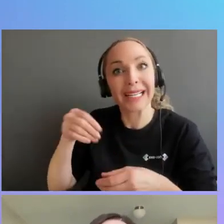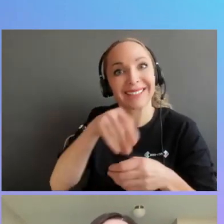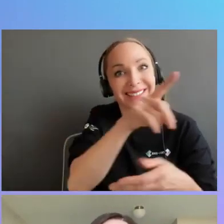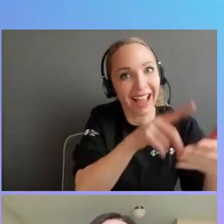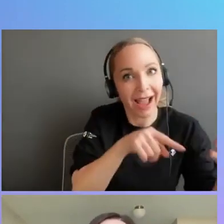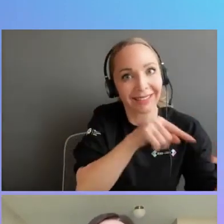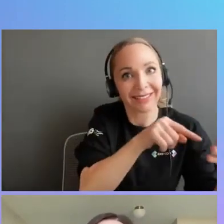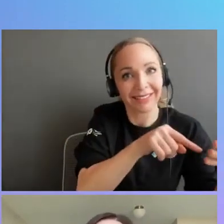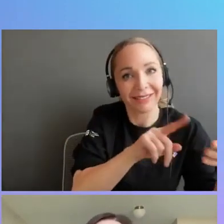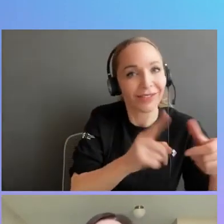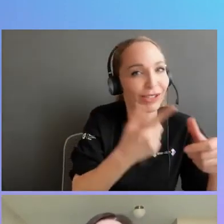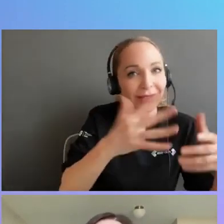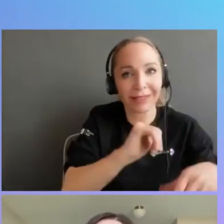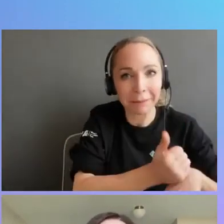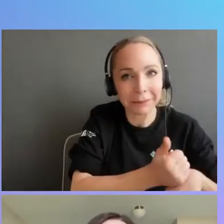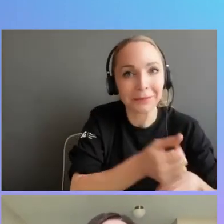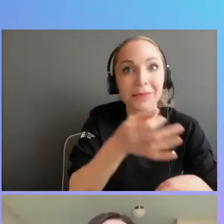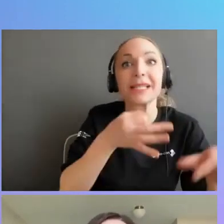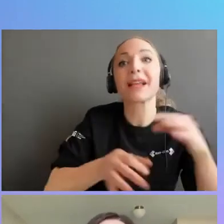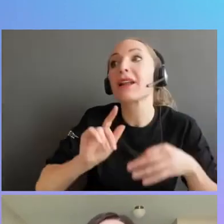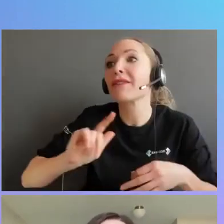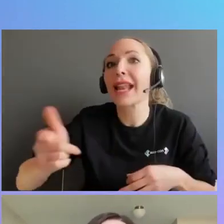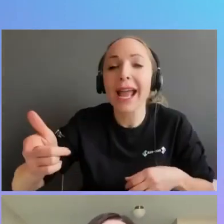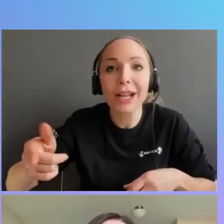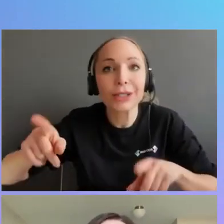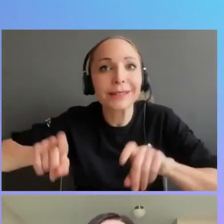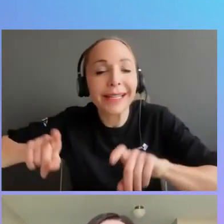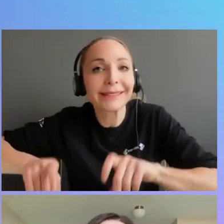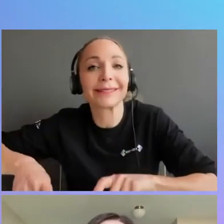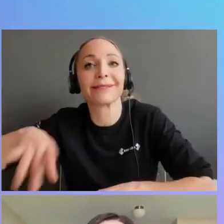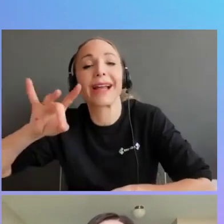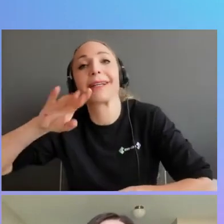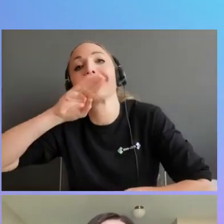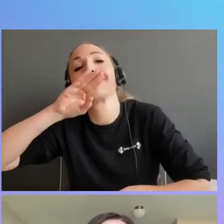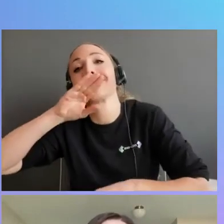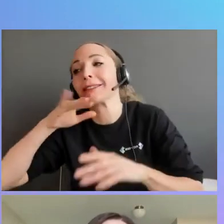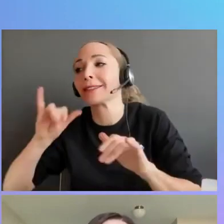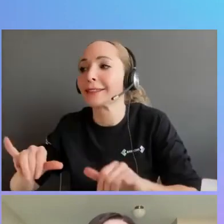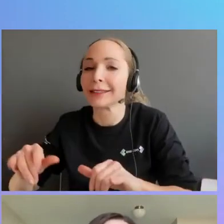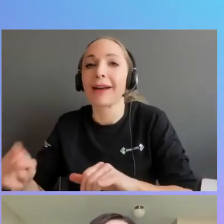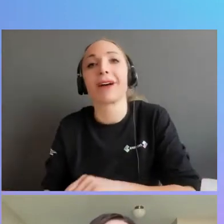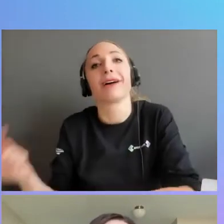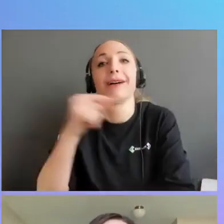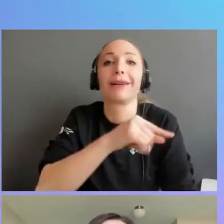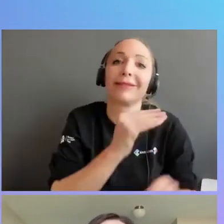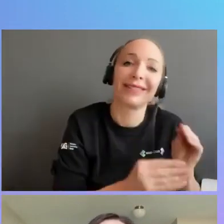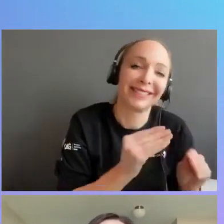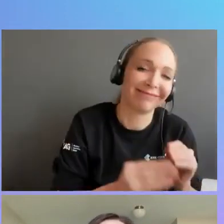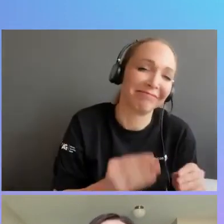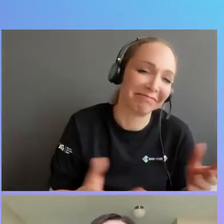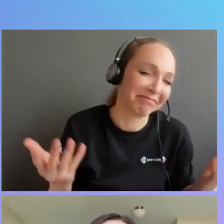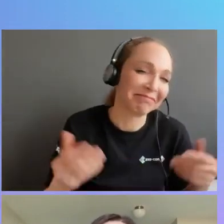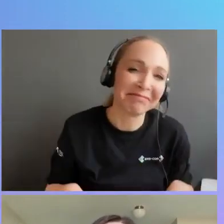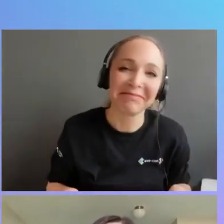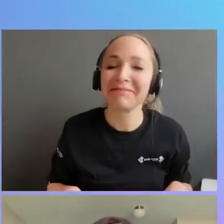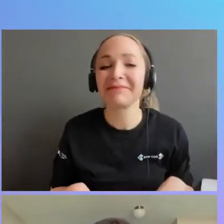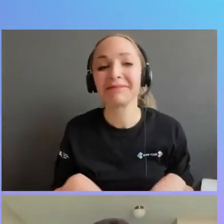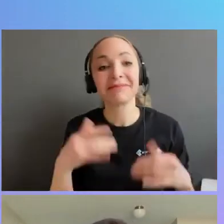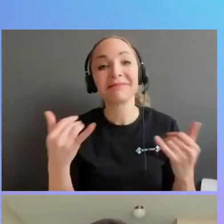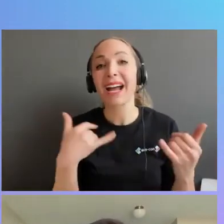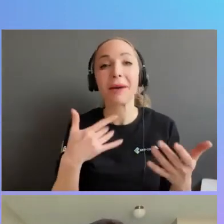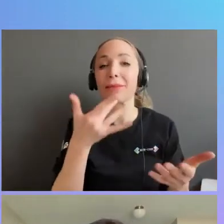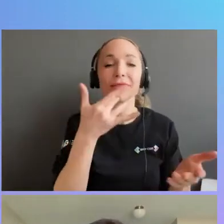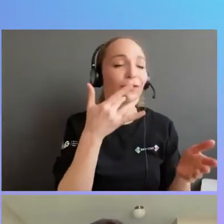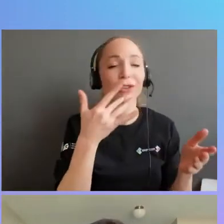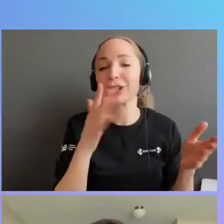responsible for testing in the testing phase. All right, so let me then switch gears a little bit. And I just want